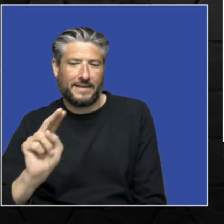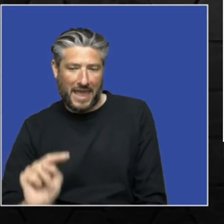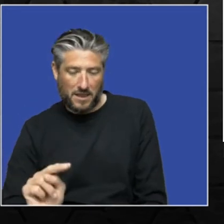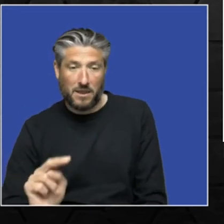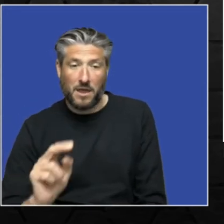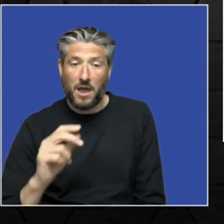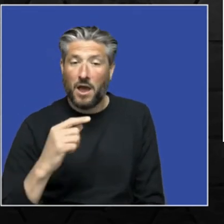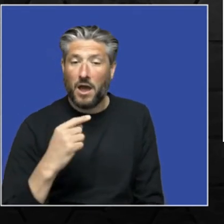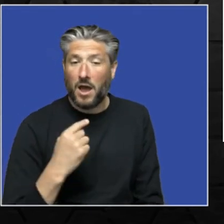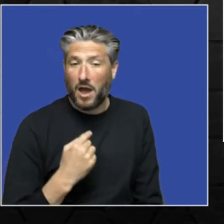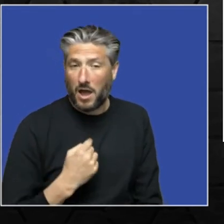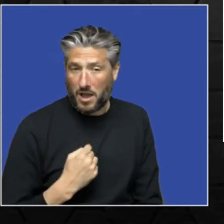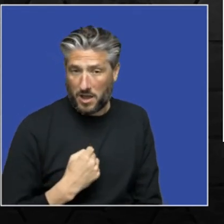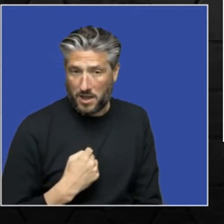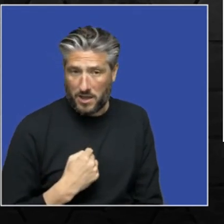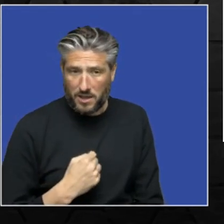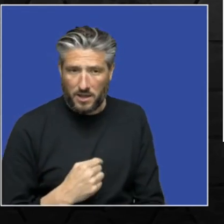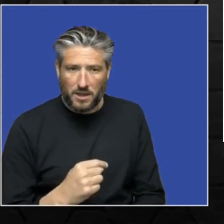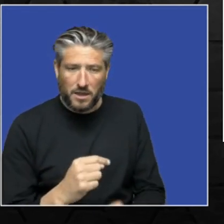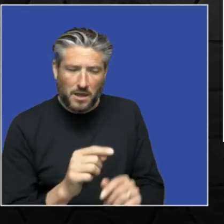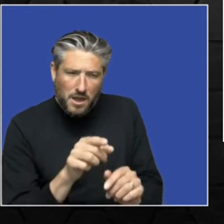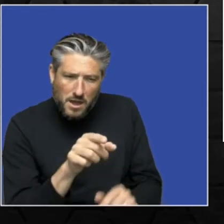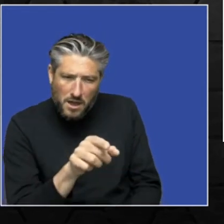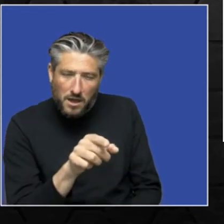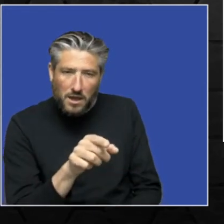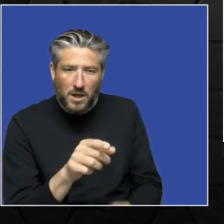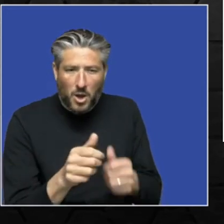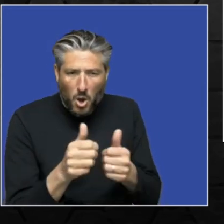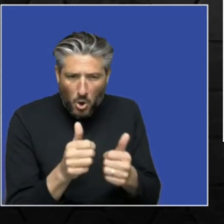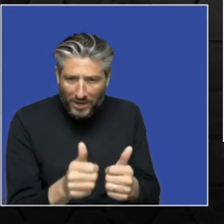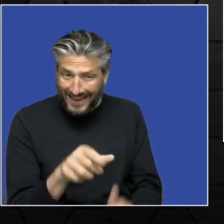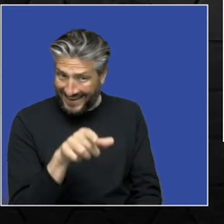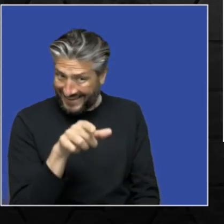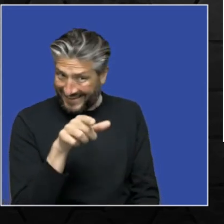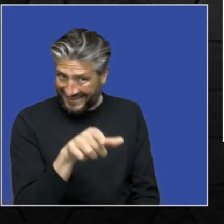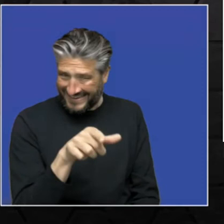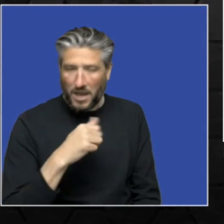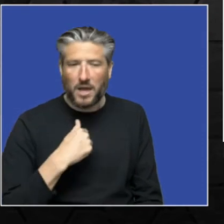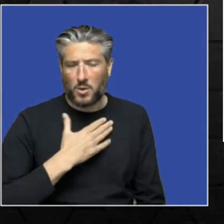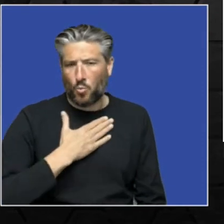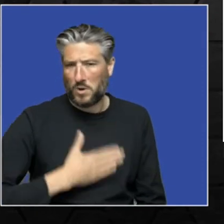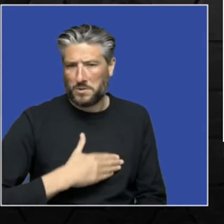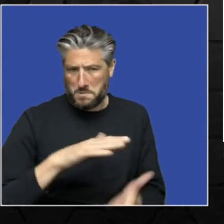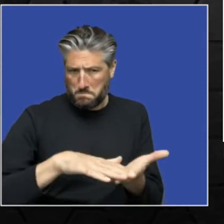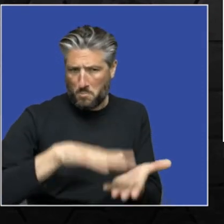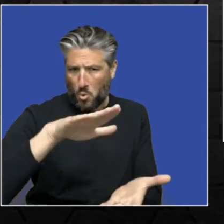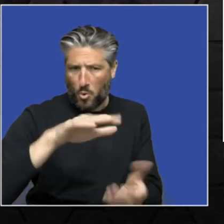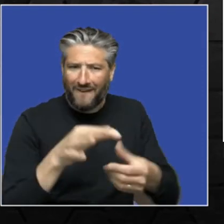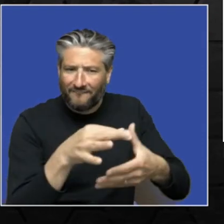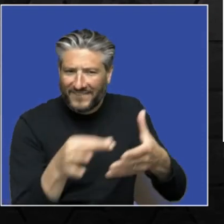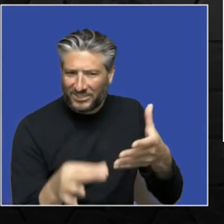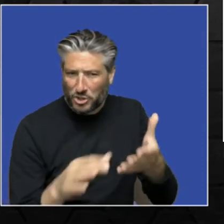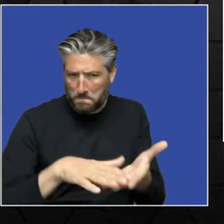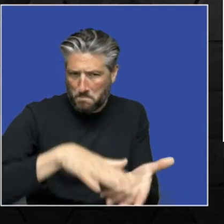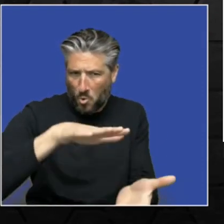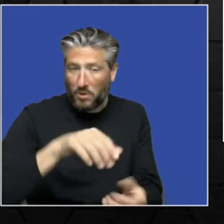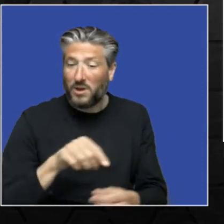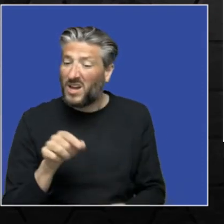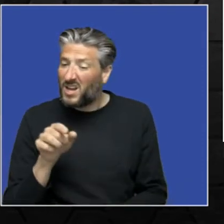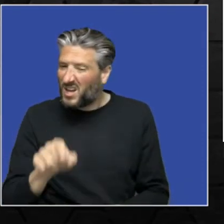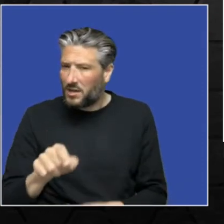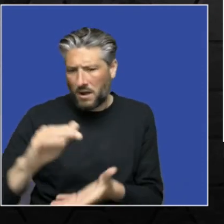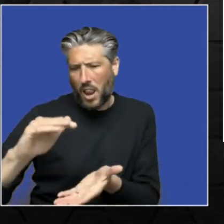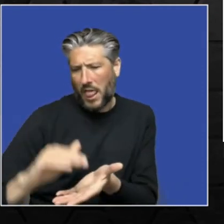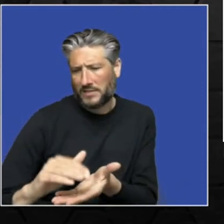these objects. So I can say include more of these features, include less of these features, include more of these features, and you can see how the GAN